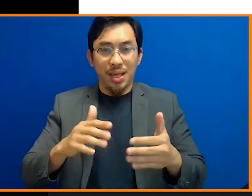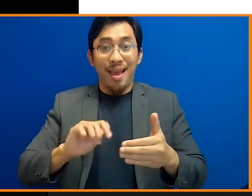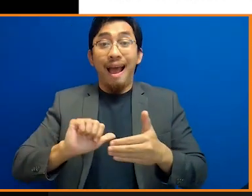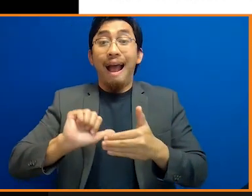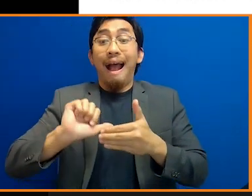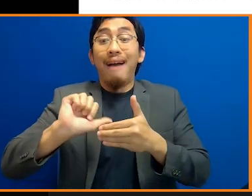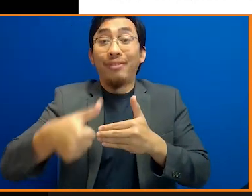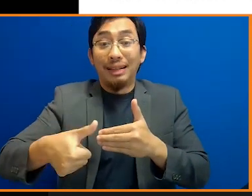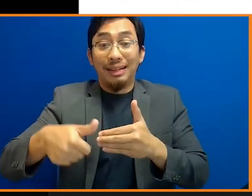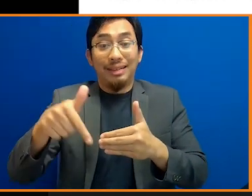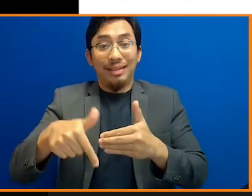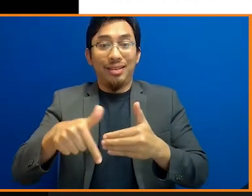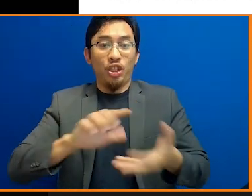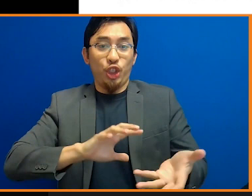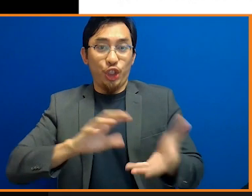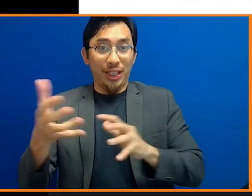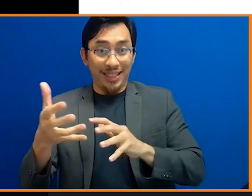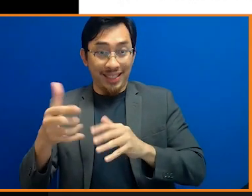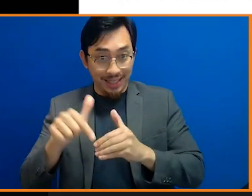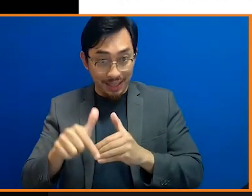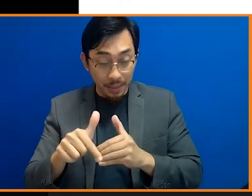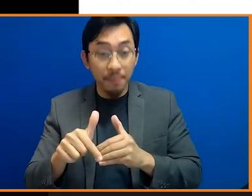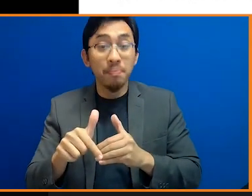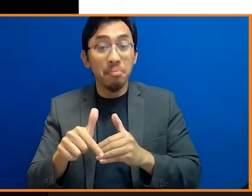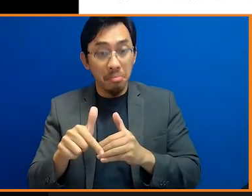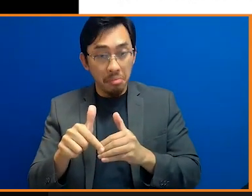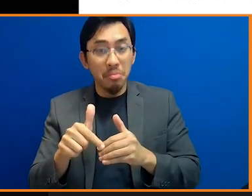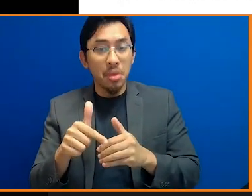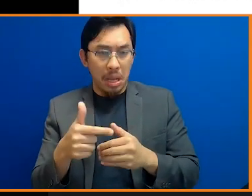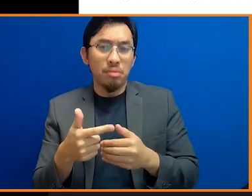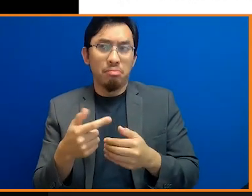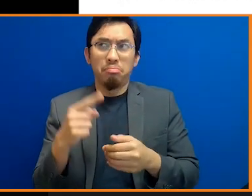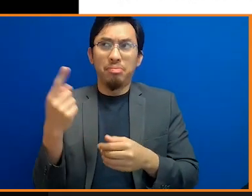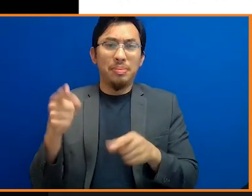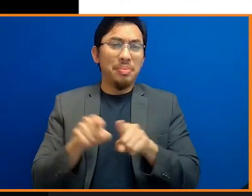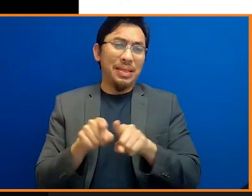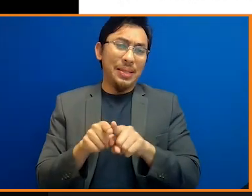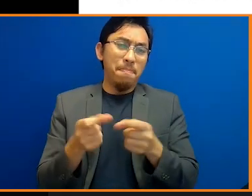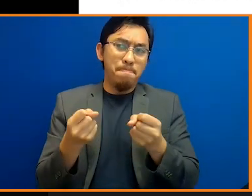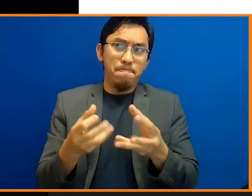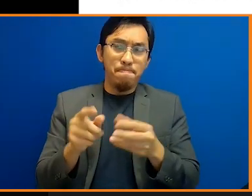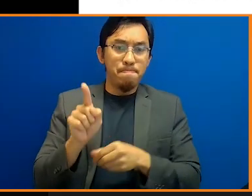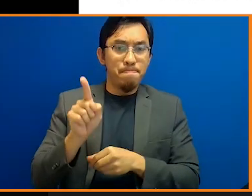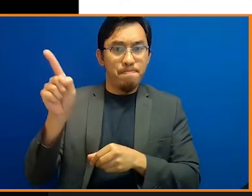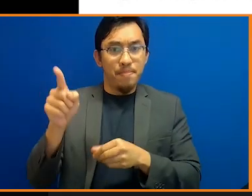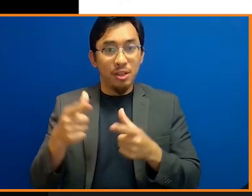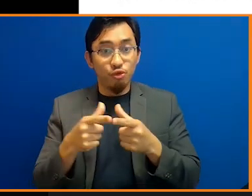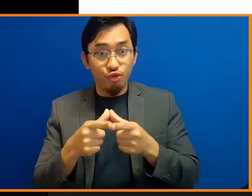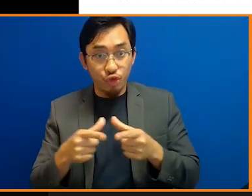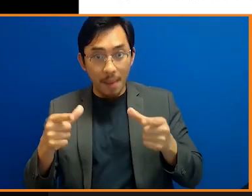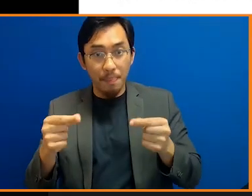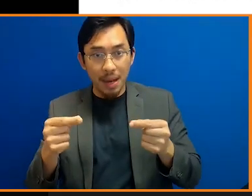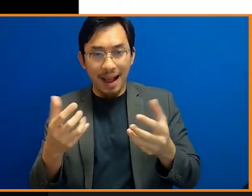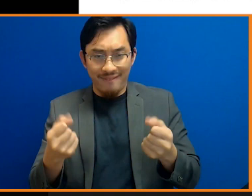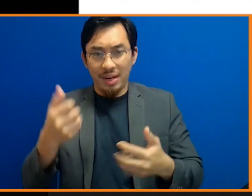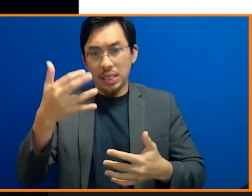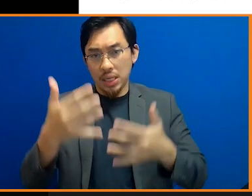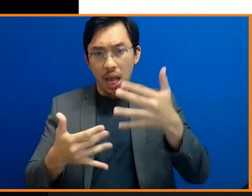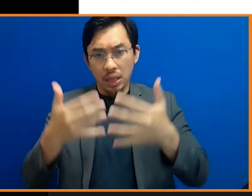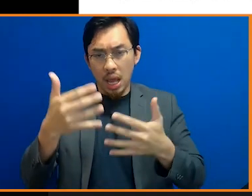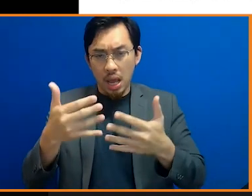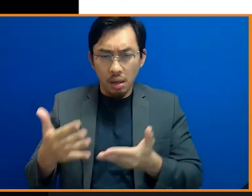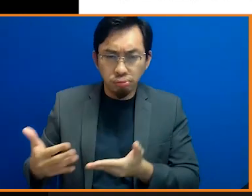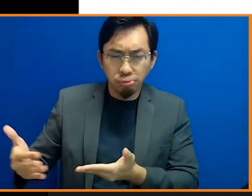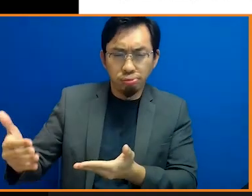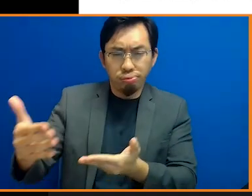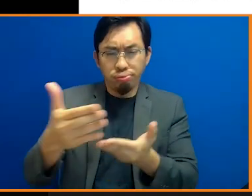damage critical infrastructures after disaster. Of course, it's quite common in Japan to